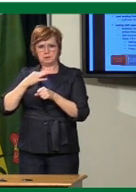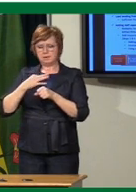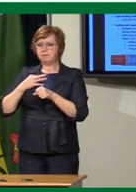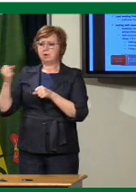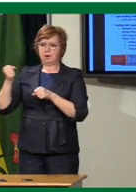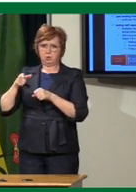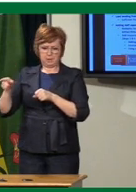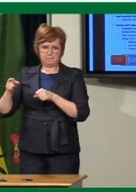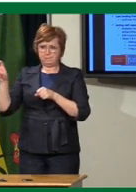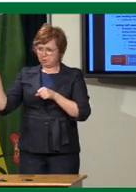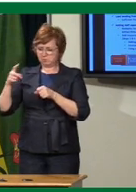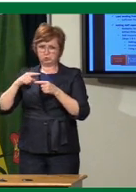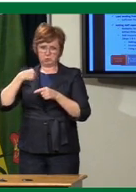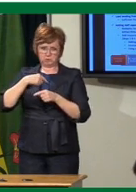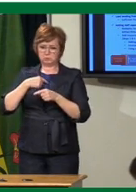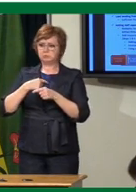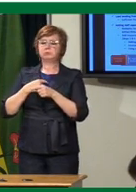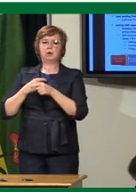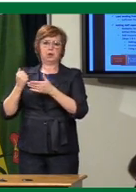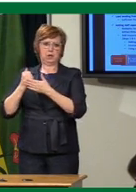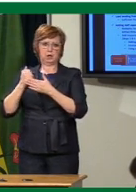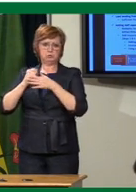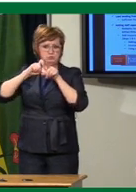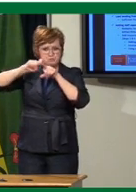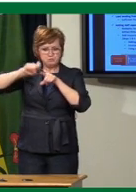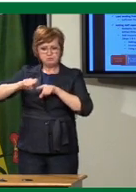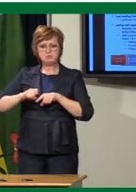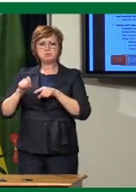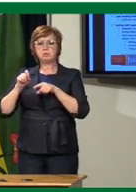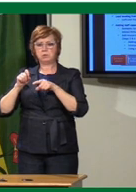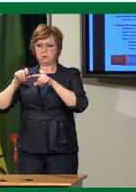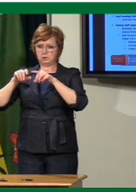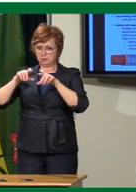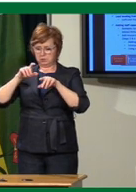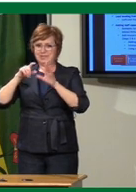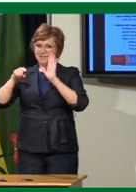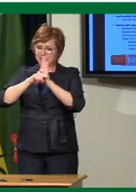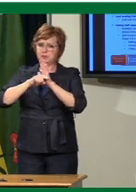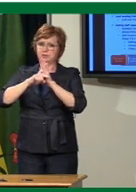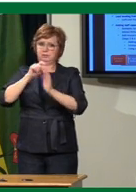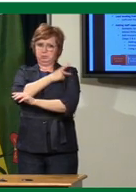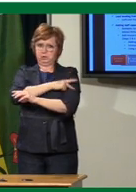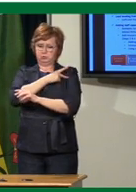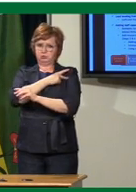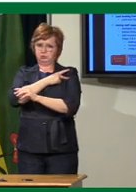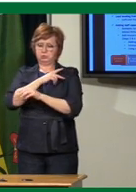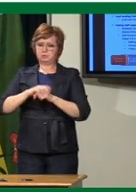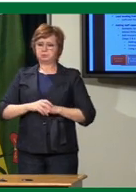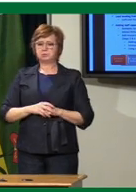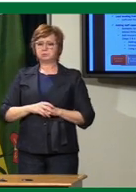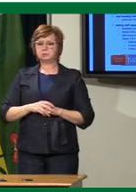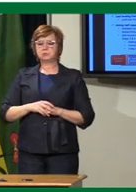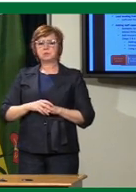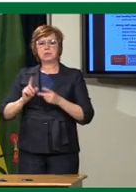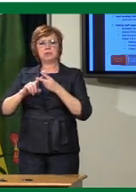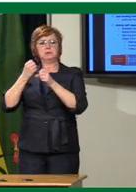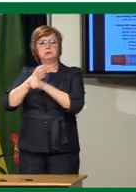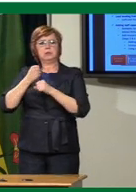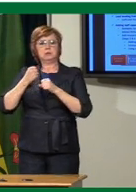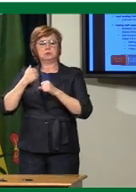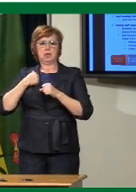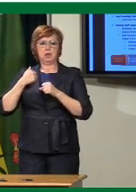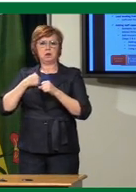Service Commission employees that are supporting the contact tracing as well as a few other processes, and the StatsCan staff are being onboarded